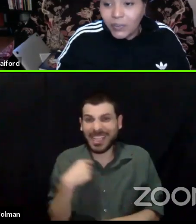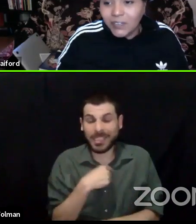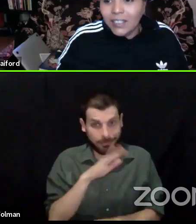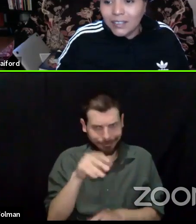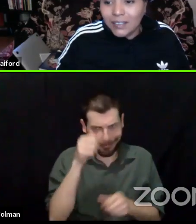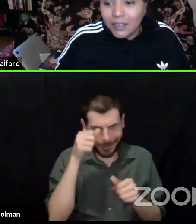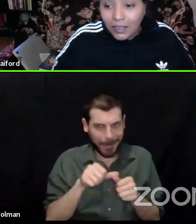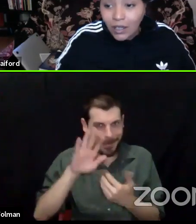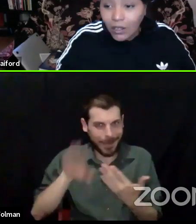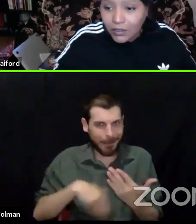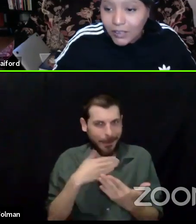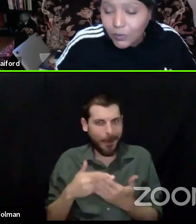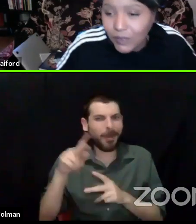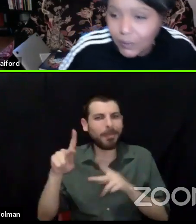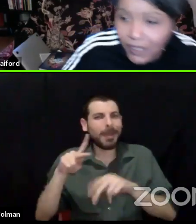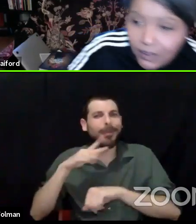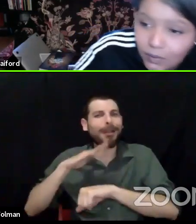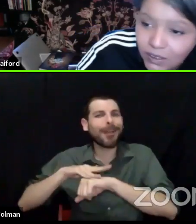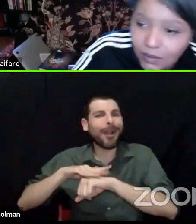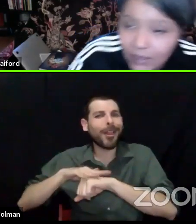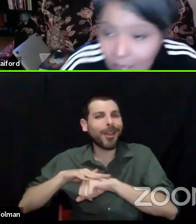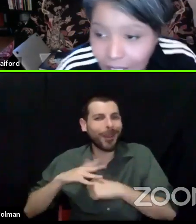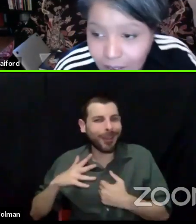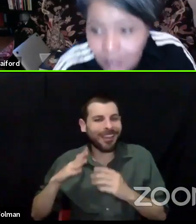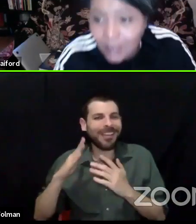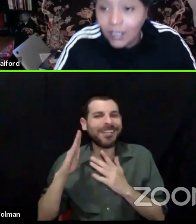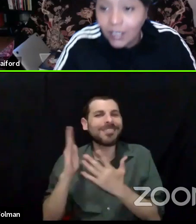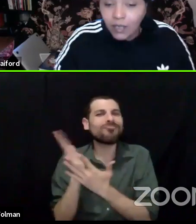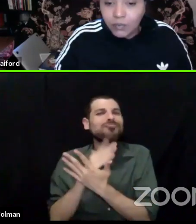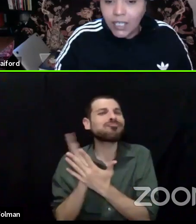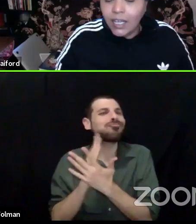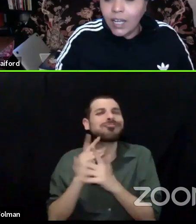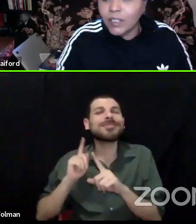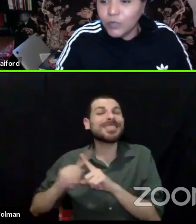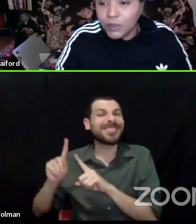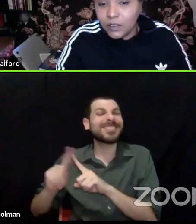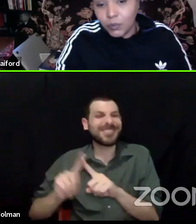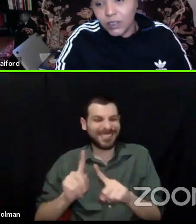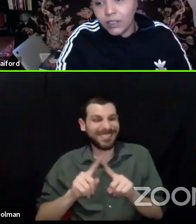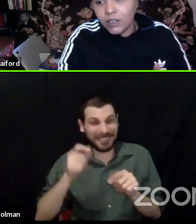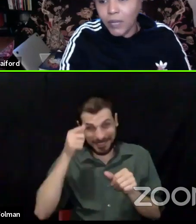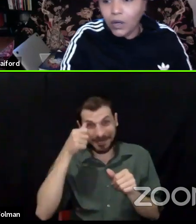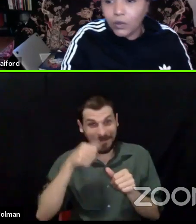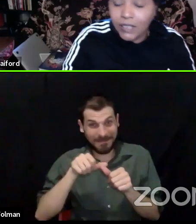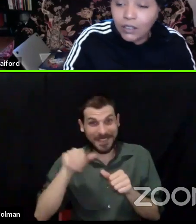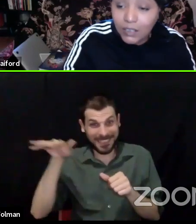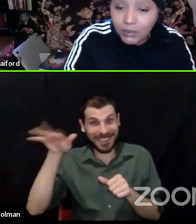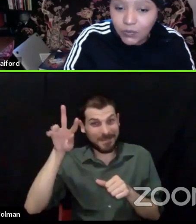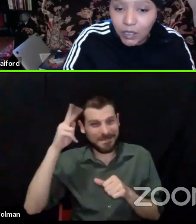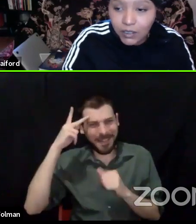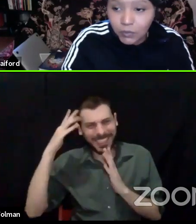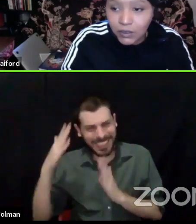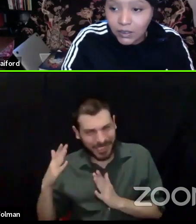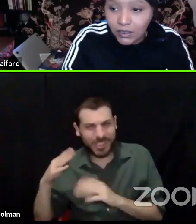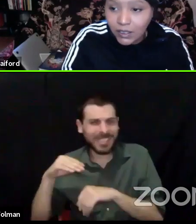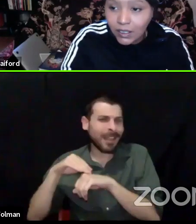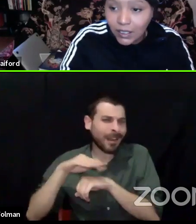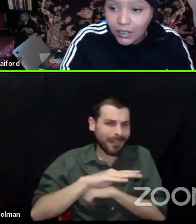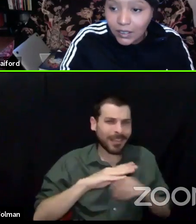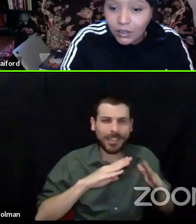people of color in all those different spectrums of society that have influence over political power and outcomes for our